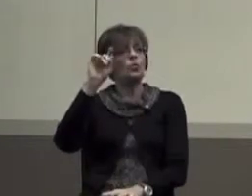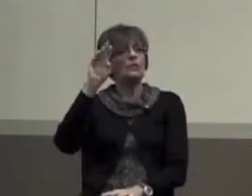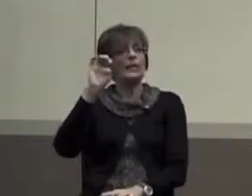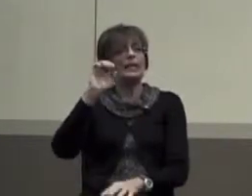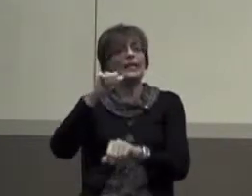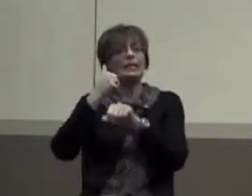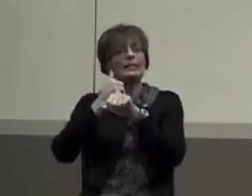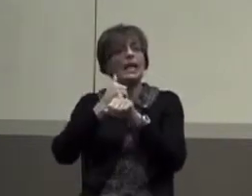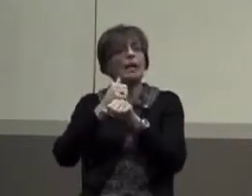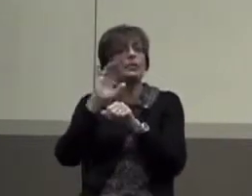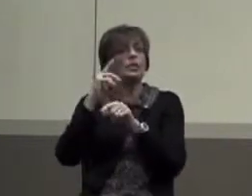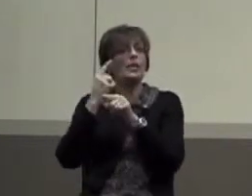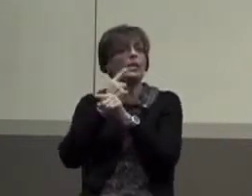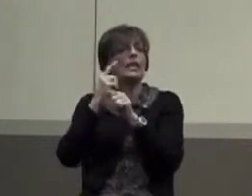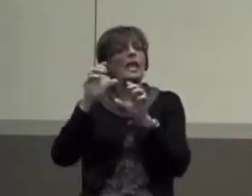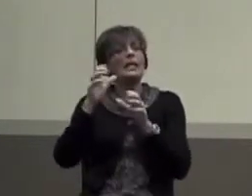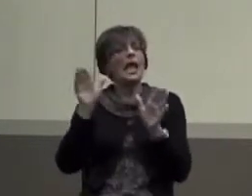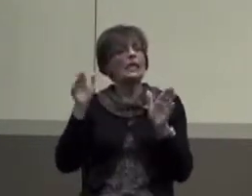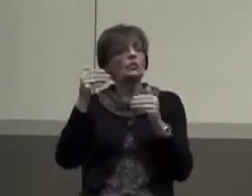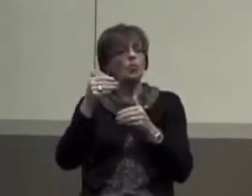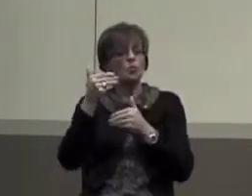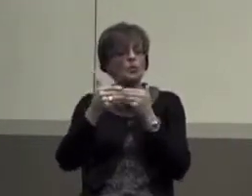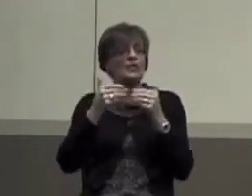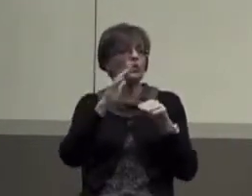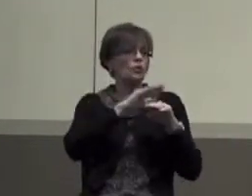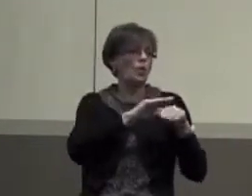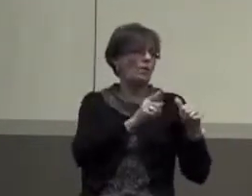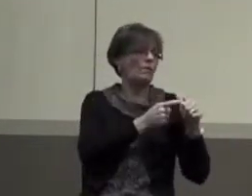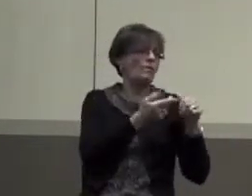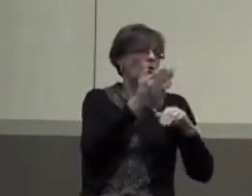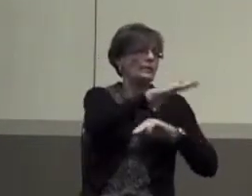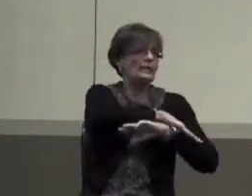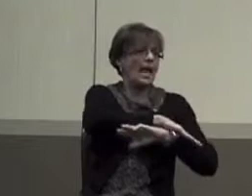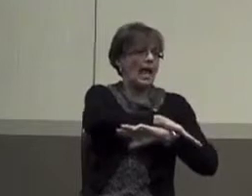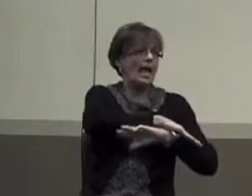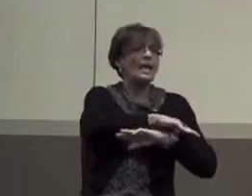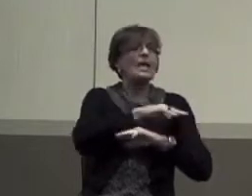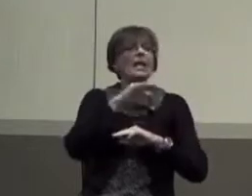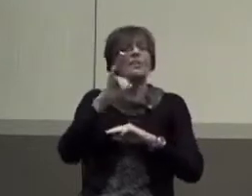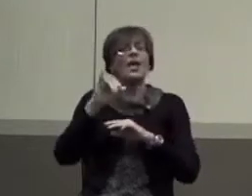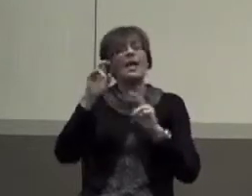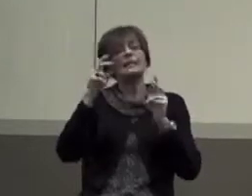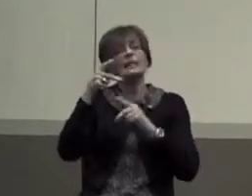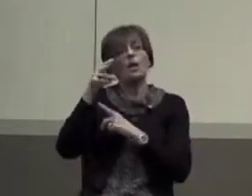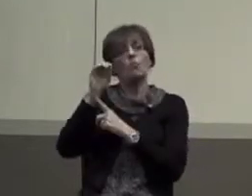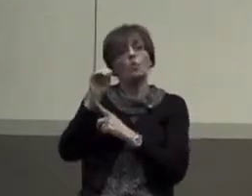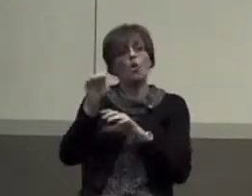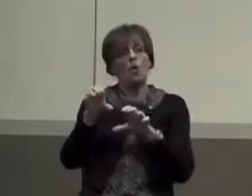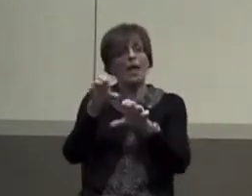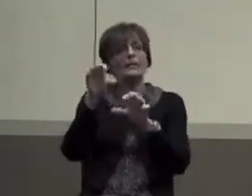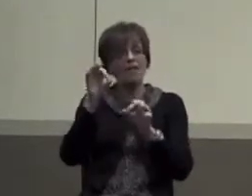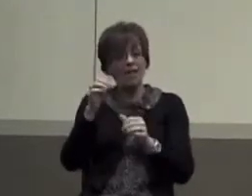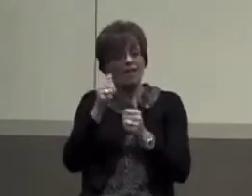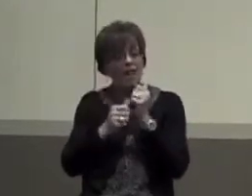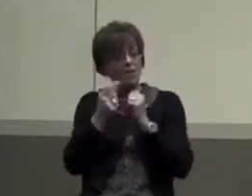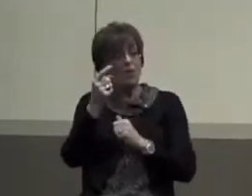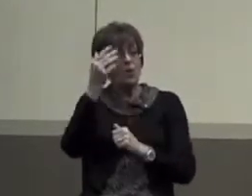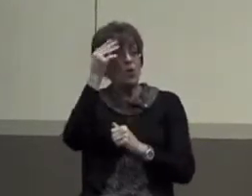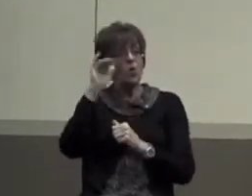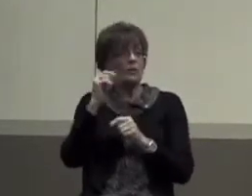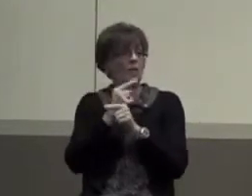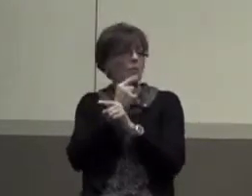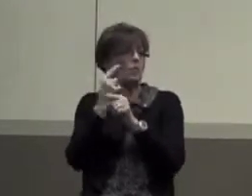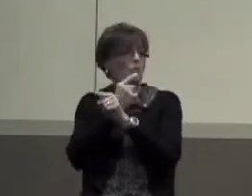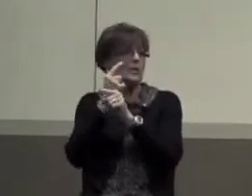Establishing classroom procedures from day one. It's a part of being proactive, because if everybody knows what the routine is,